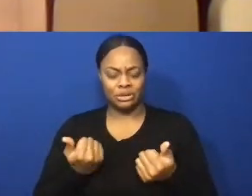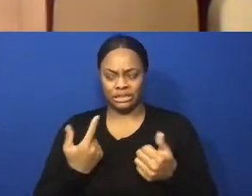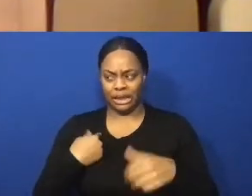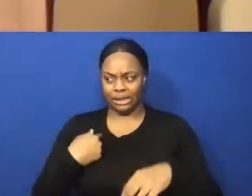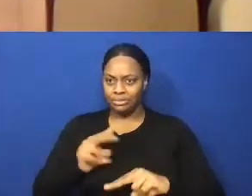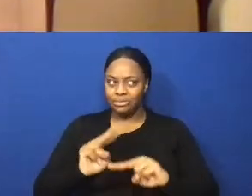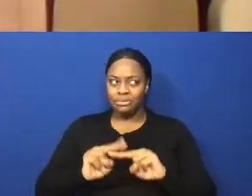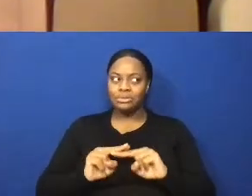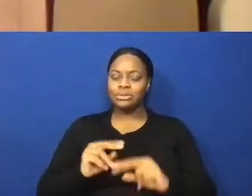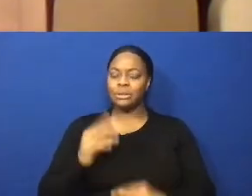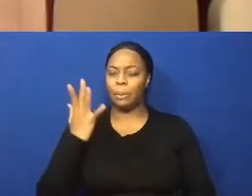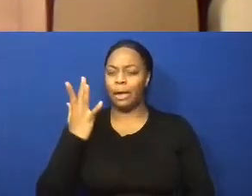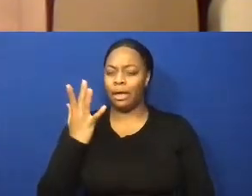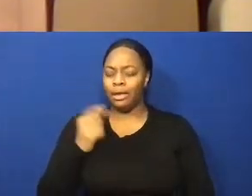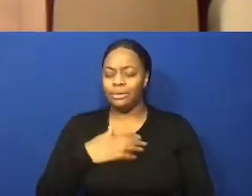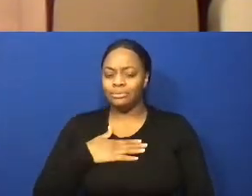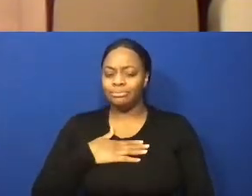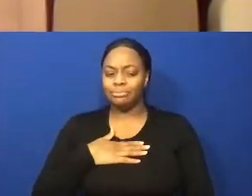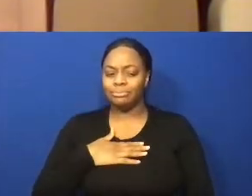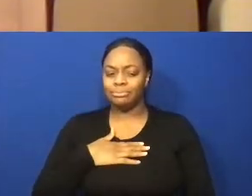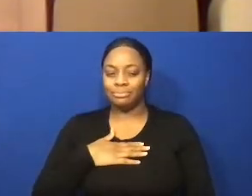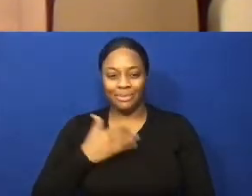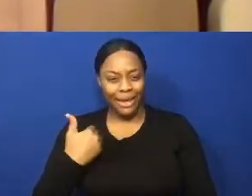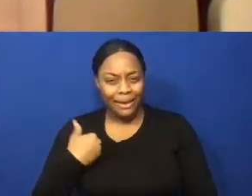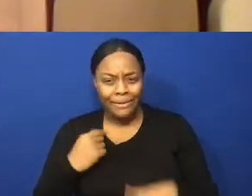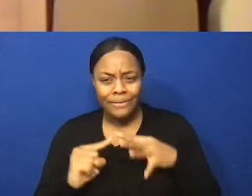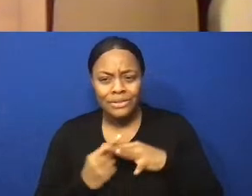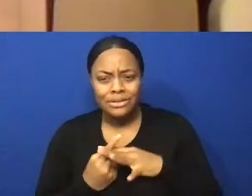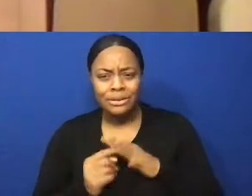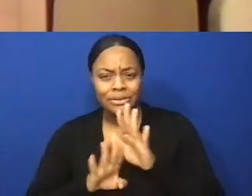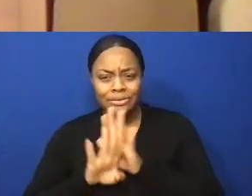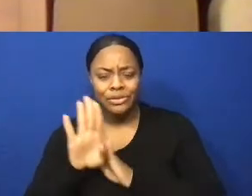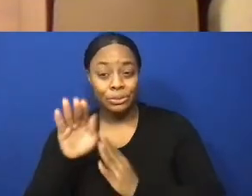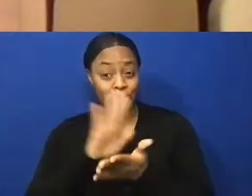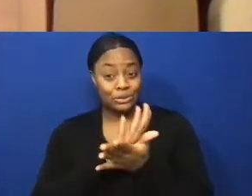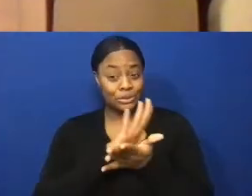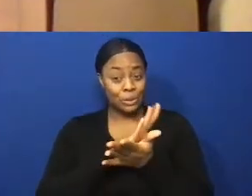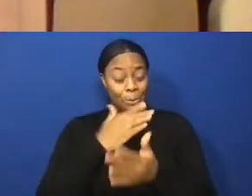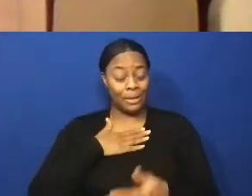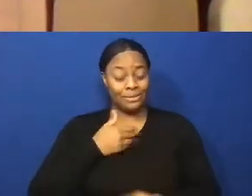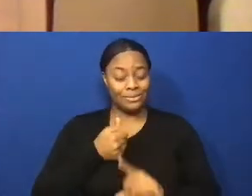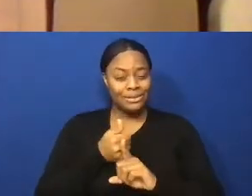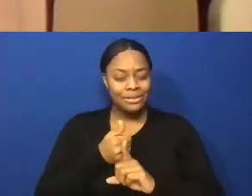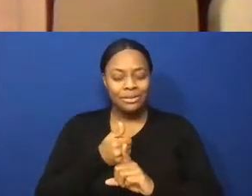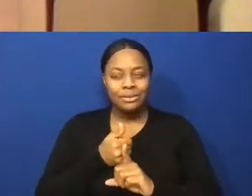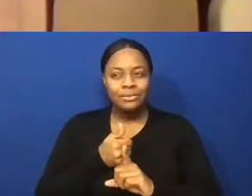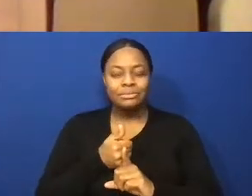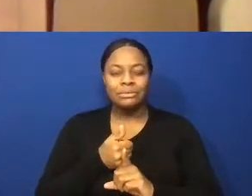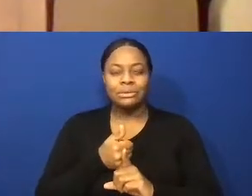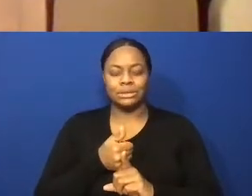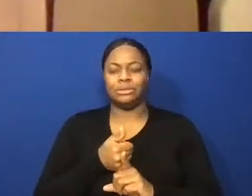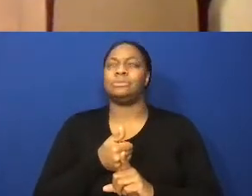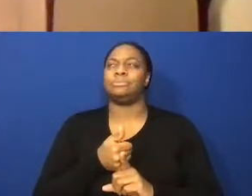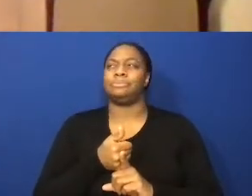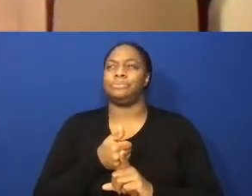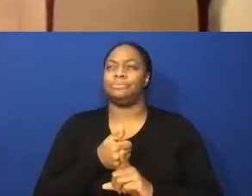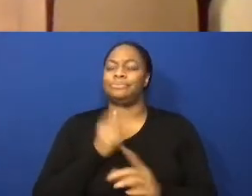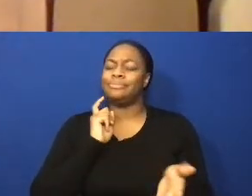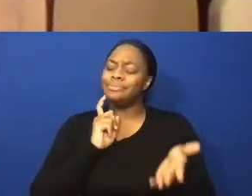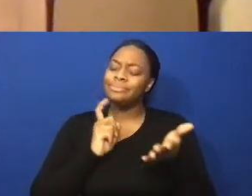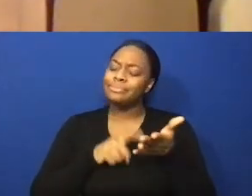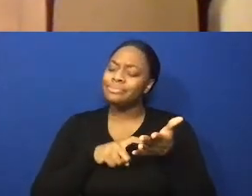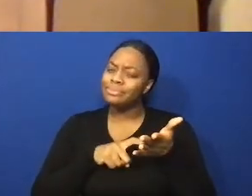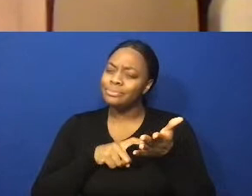because having started a school myself, I realized that there's something called